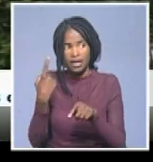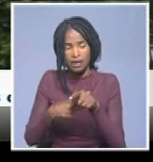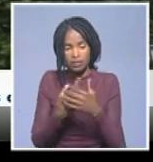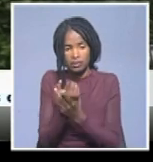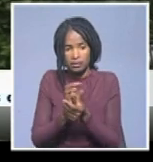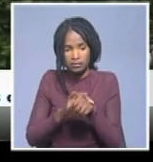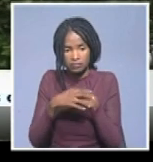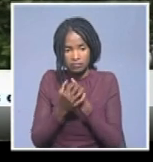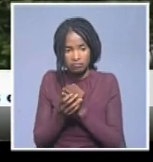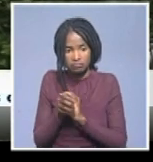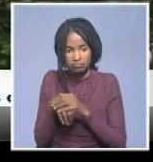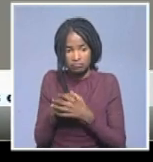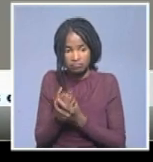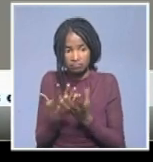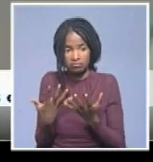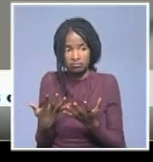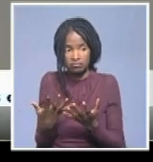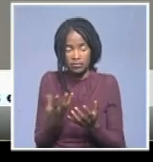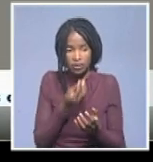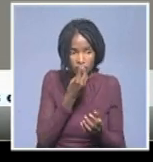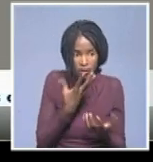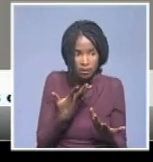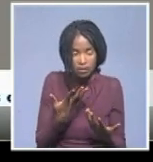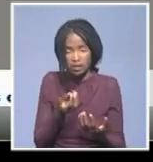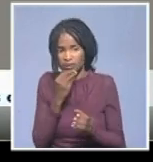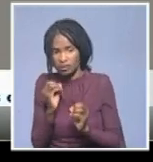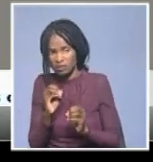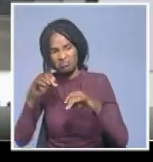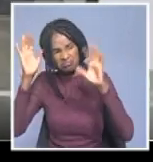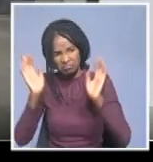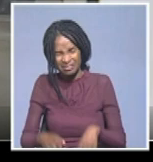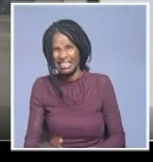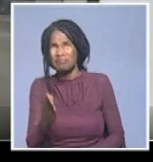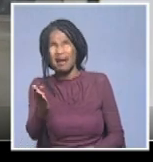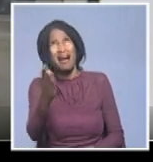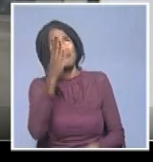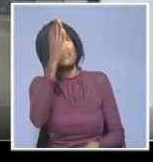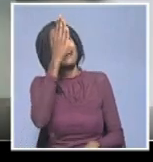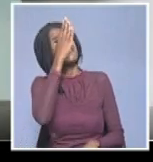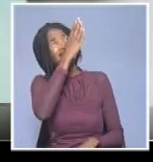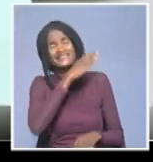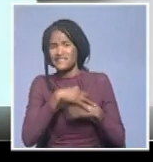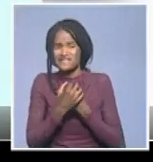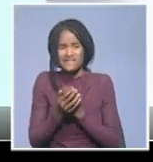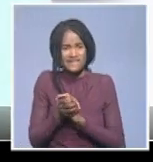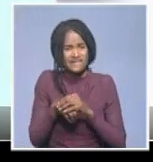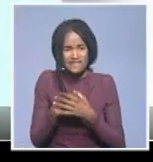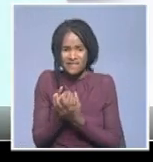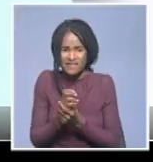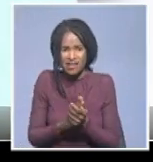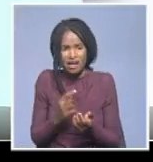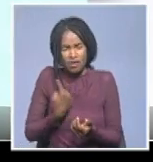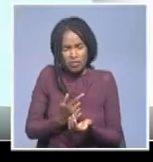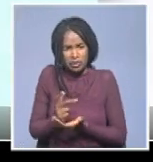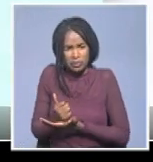hands. Whether you are going to eat or whether you are not going to eat, make sure that you maintain personal